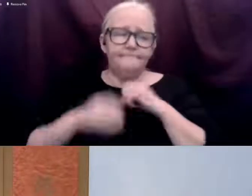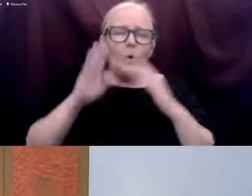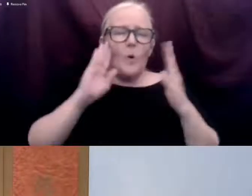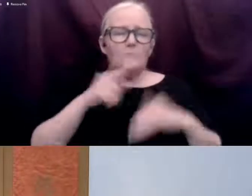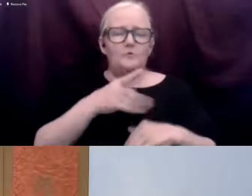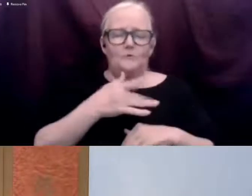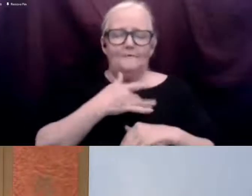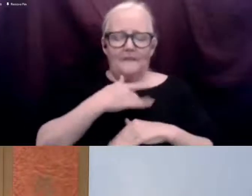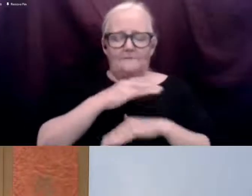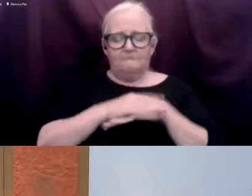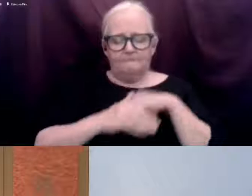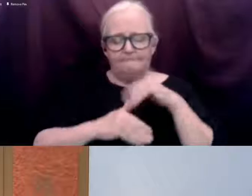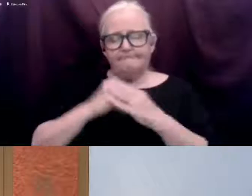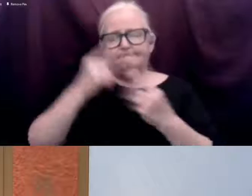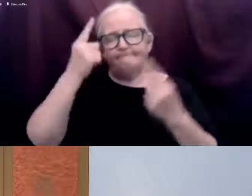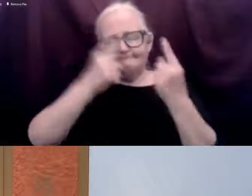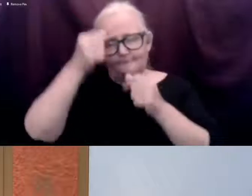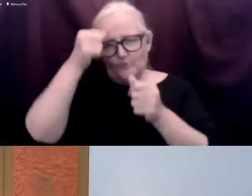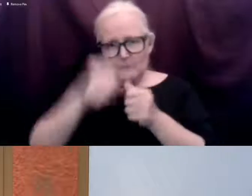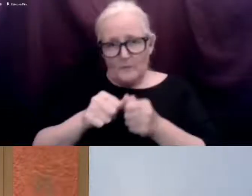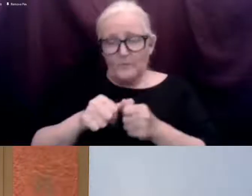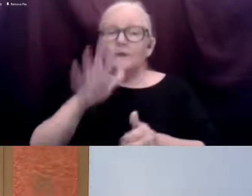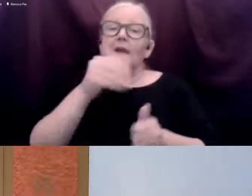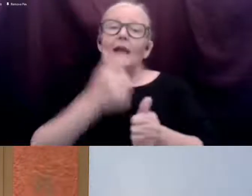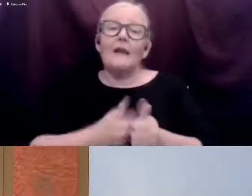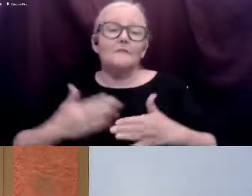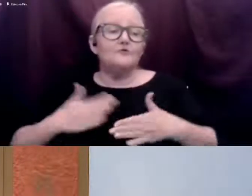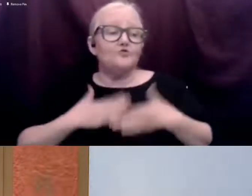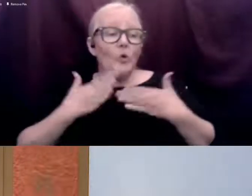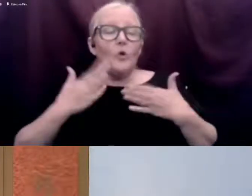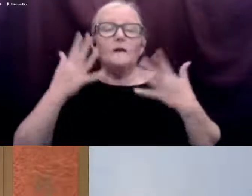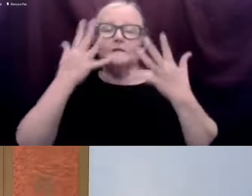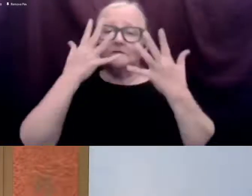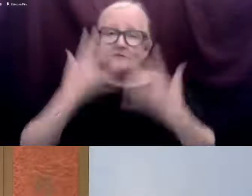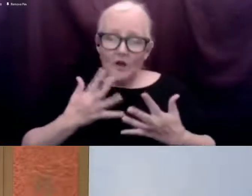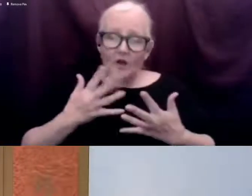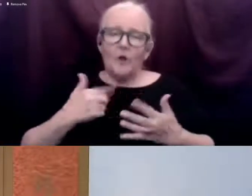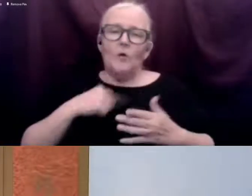and sorrow, we are held in love beyond belief.